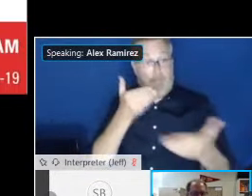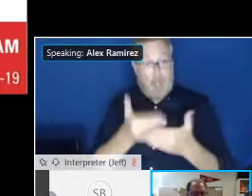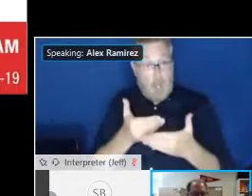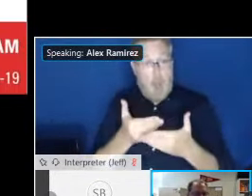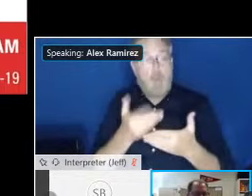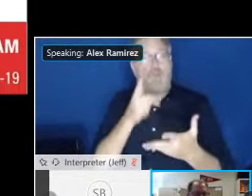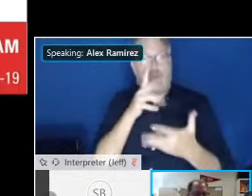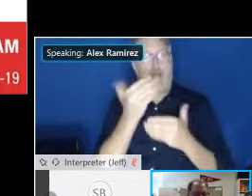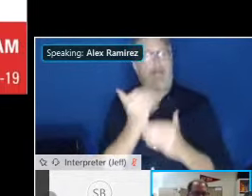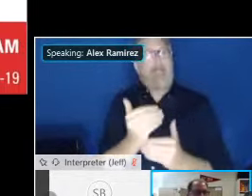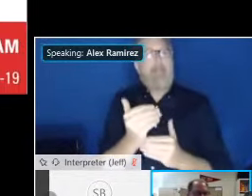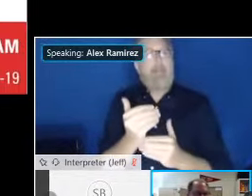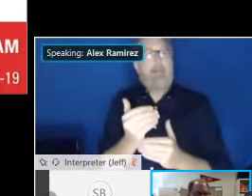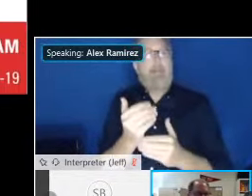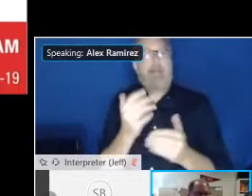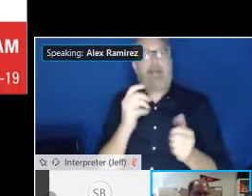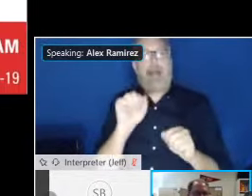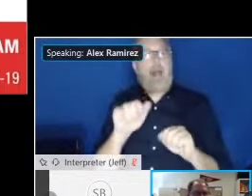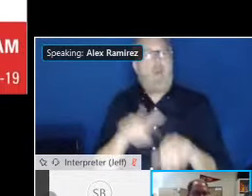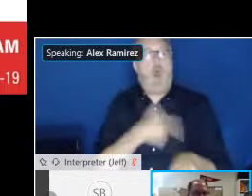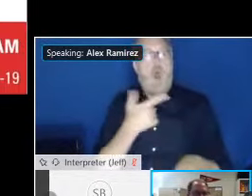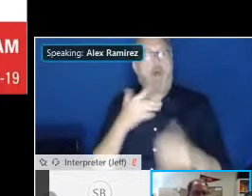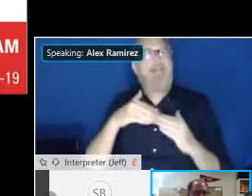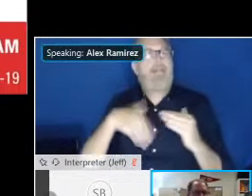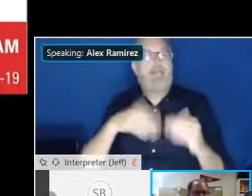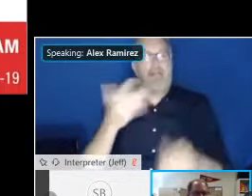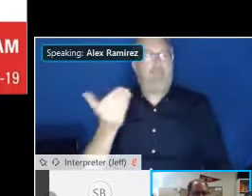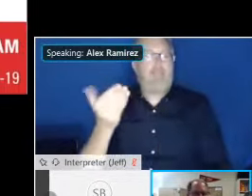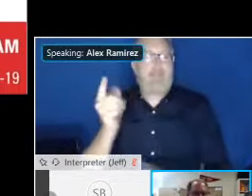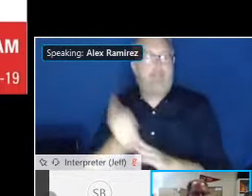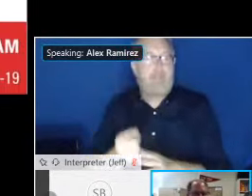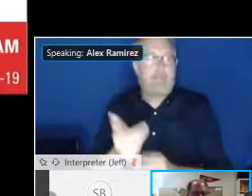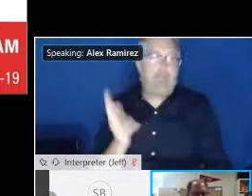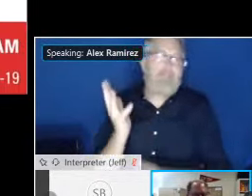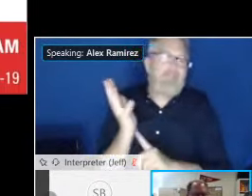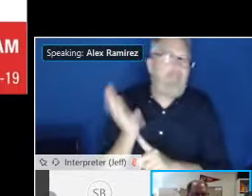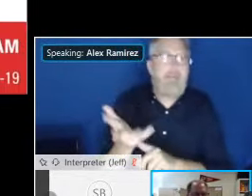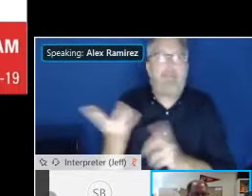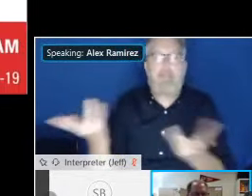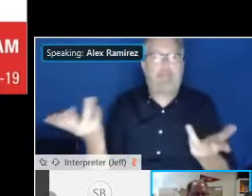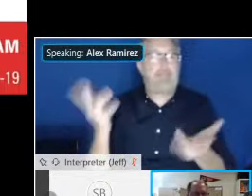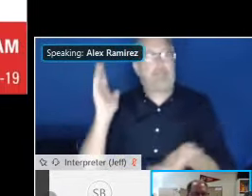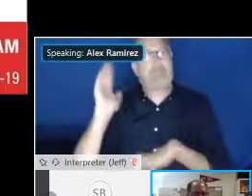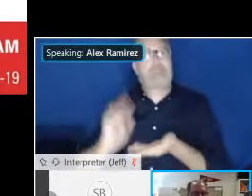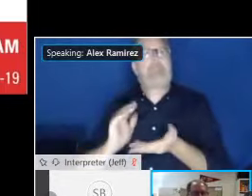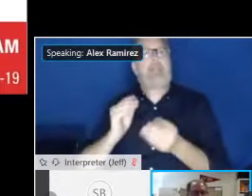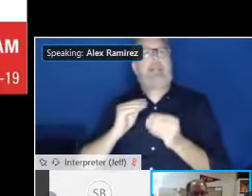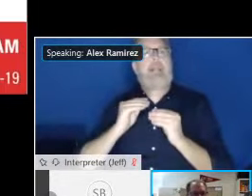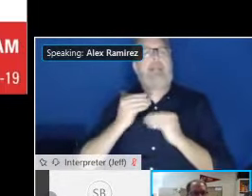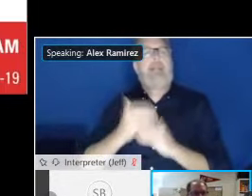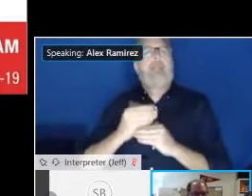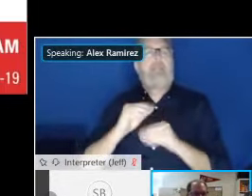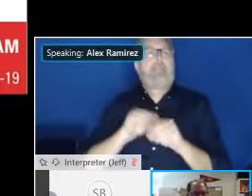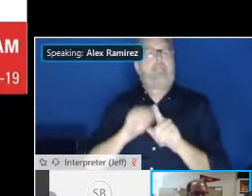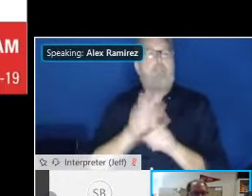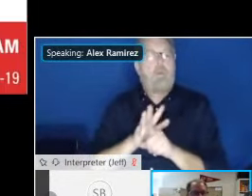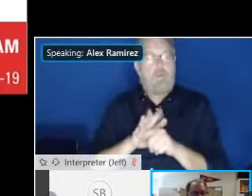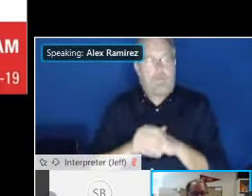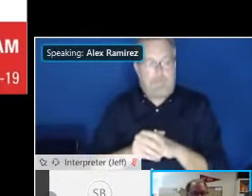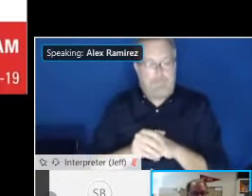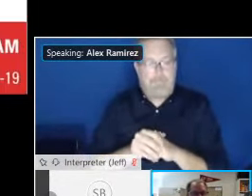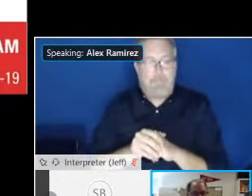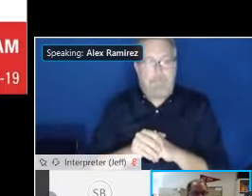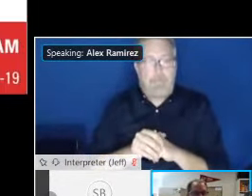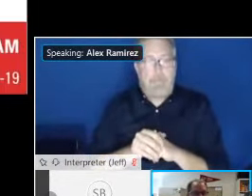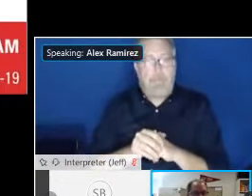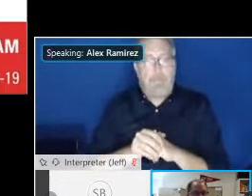limit those interactions to less than 15 minutes so that we don't have that exposure. We do recognize